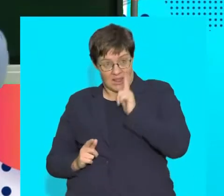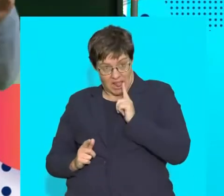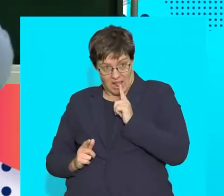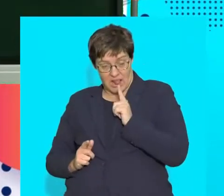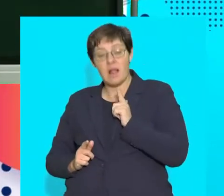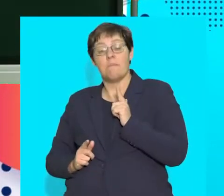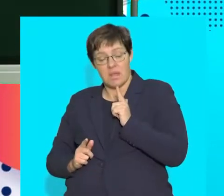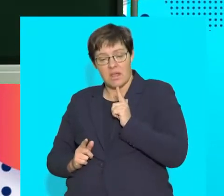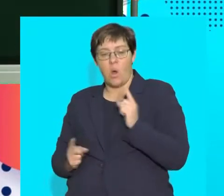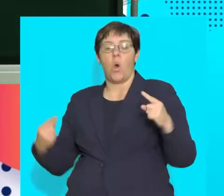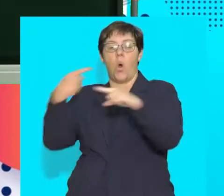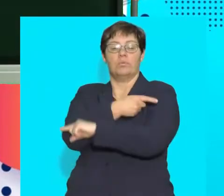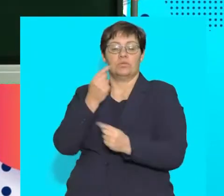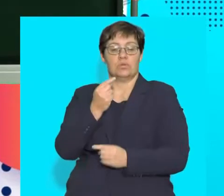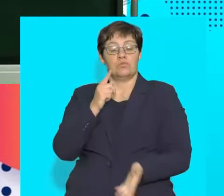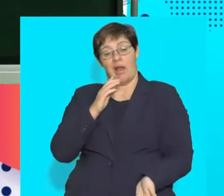bring about